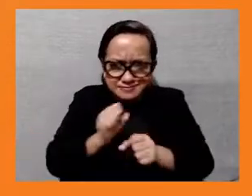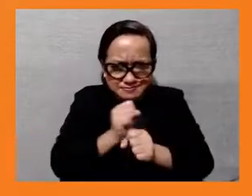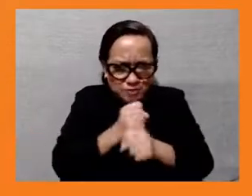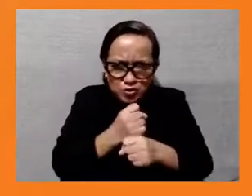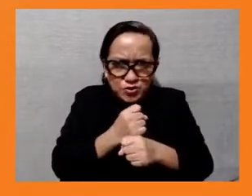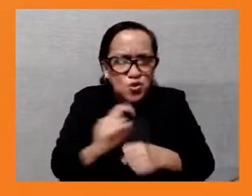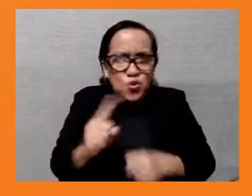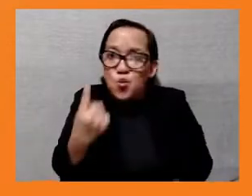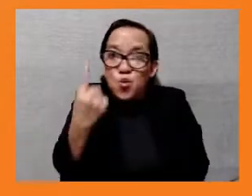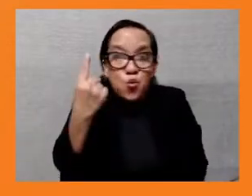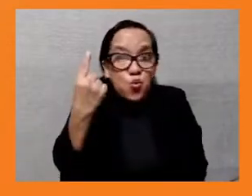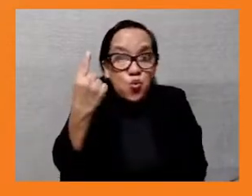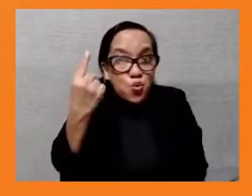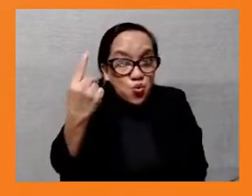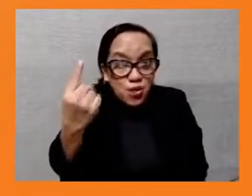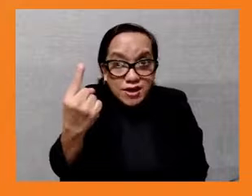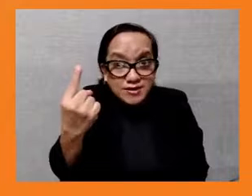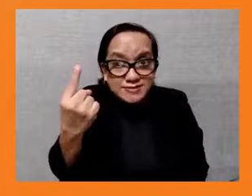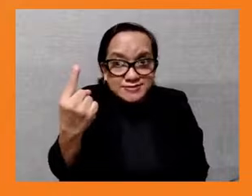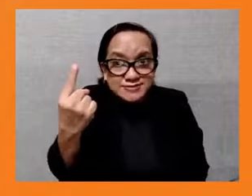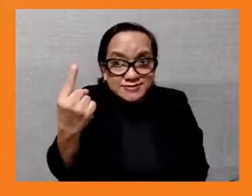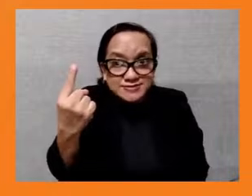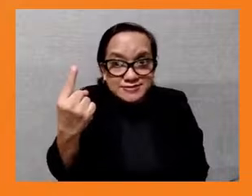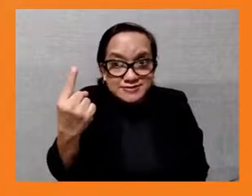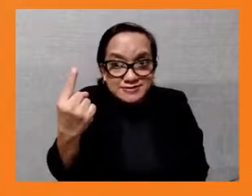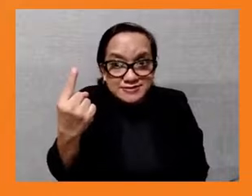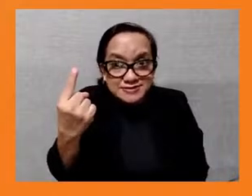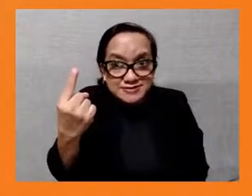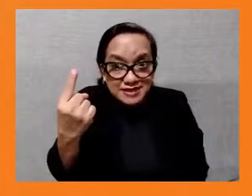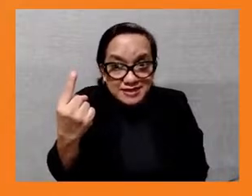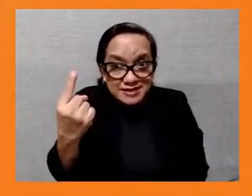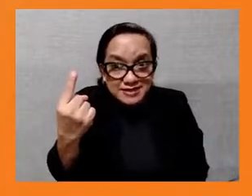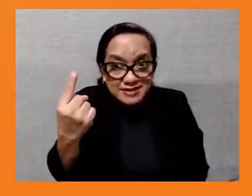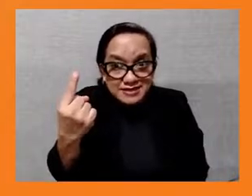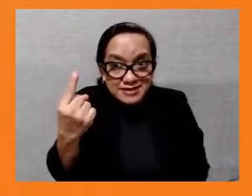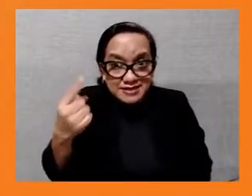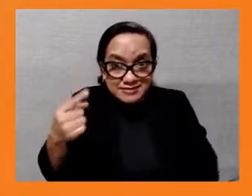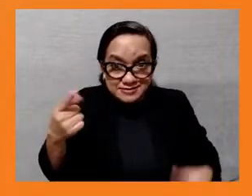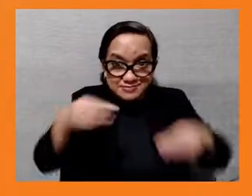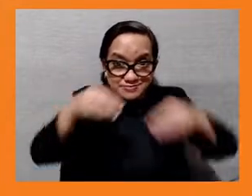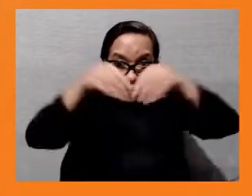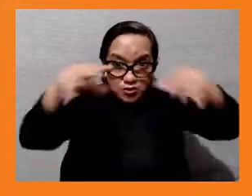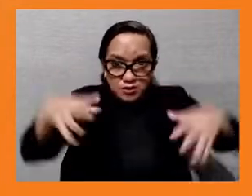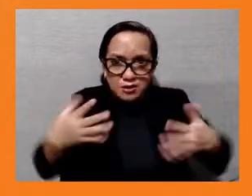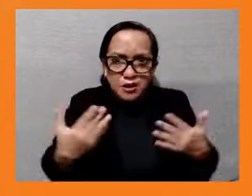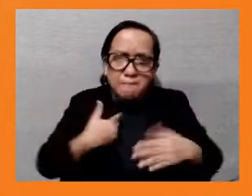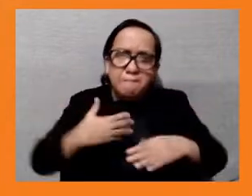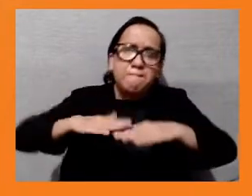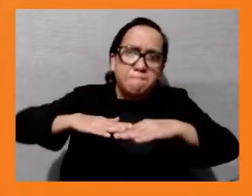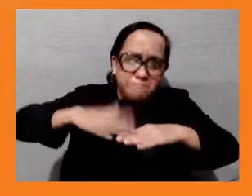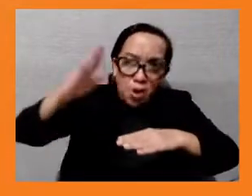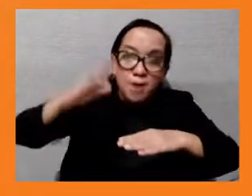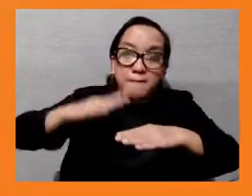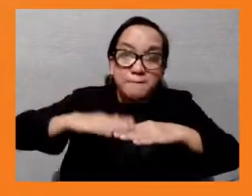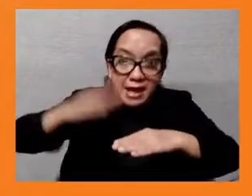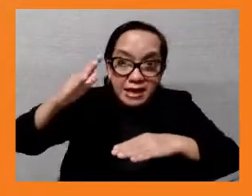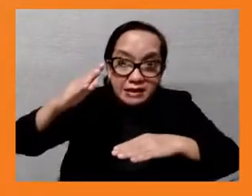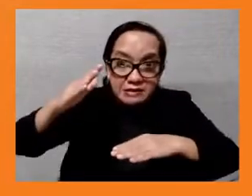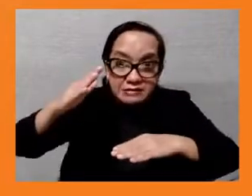you will always have in an economy, and we do need to look at final waste treatment options that are consistent with the